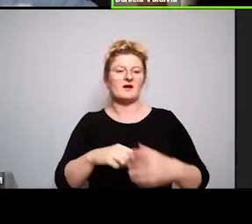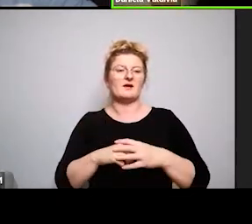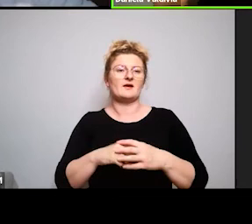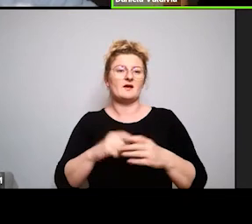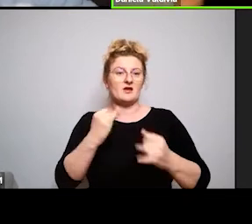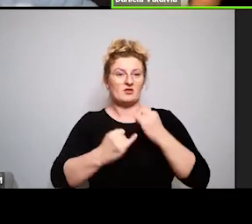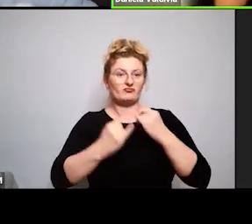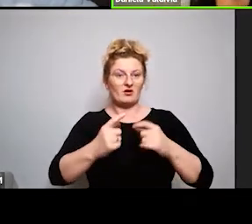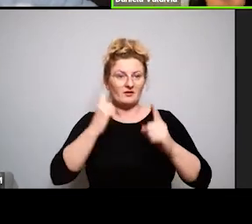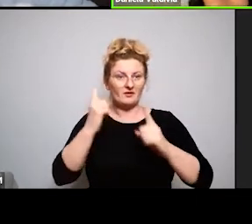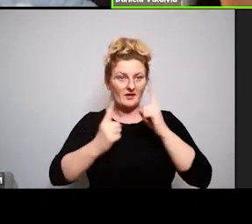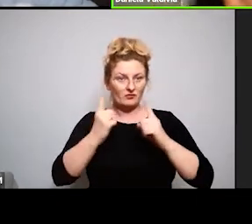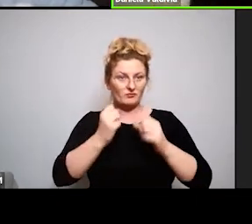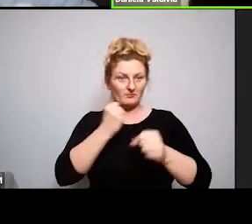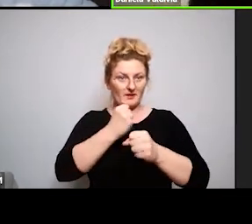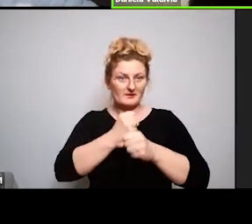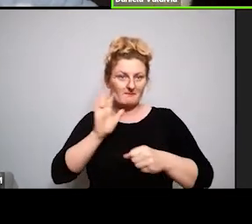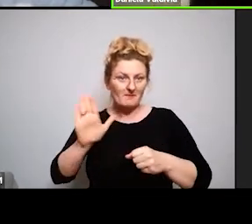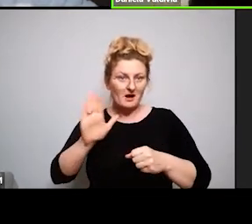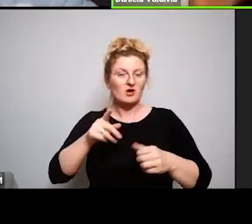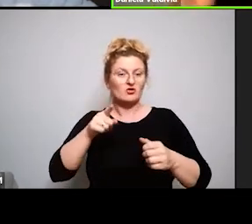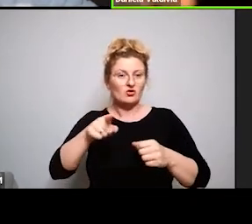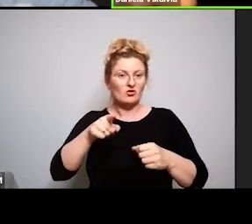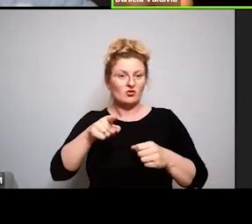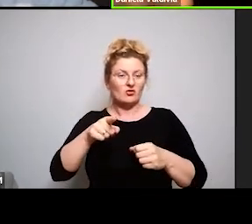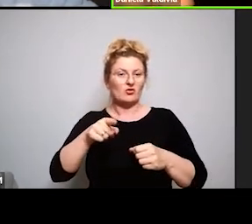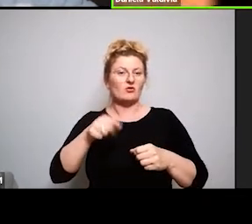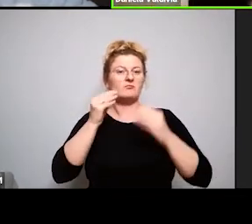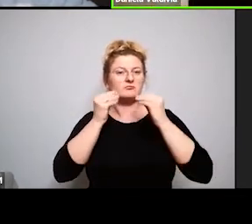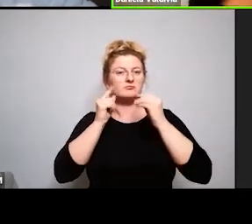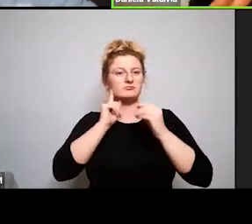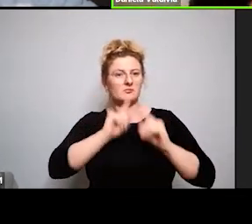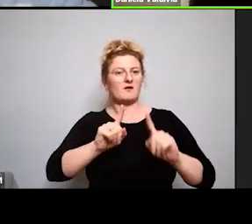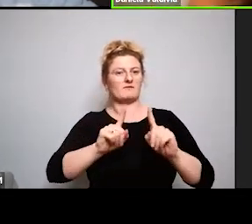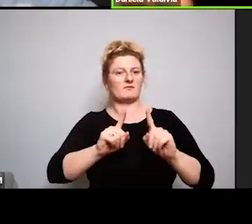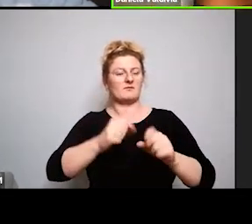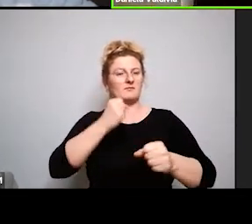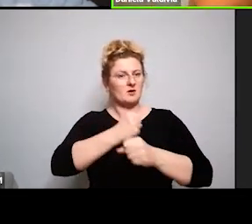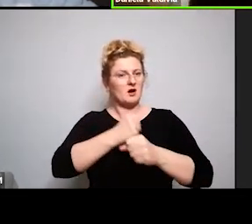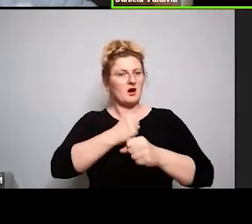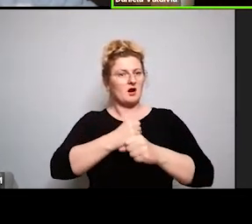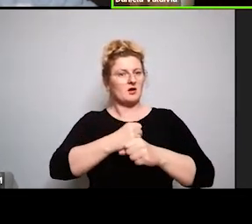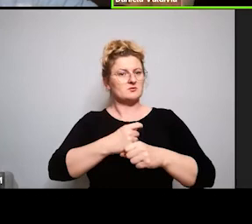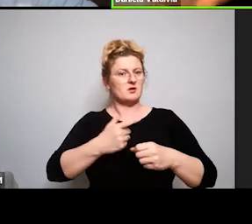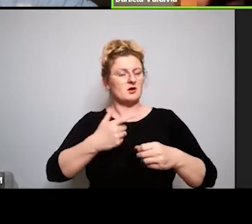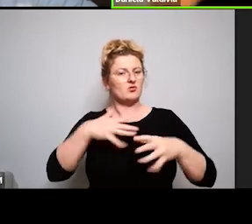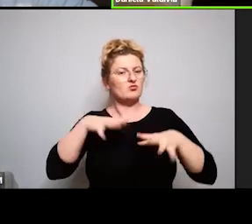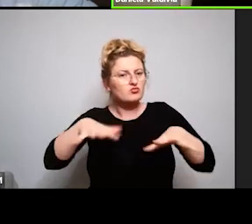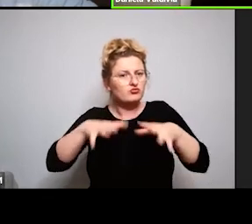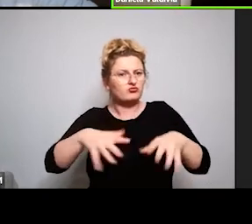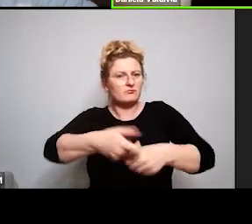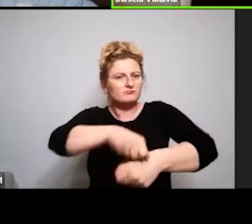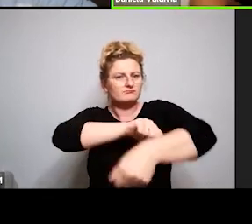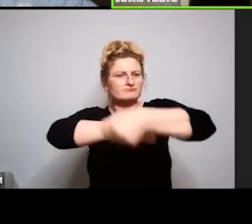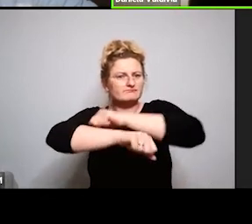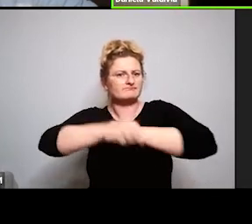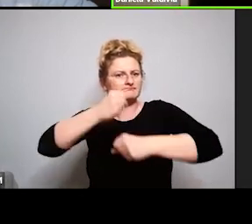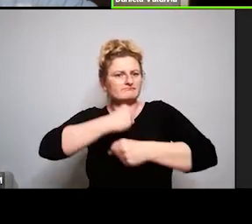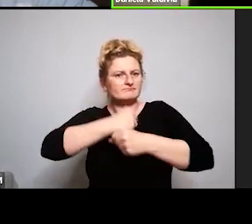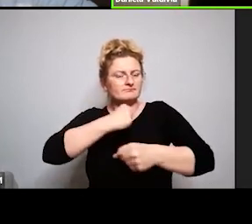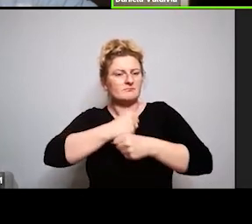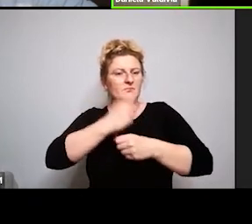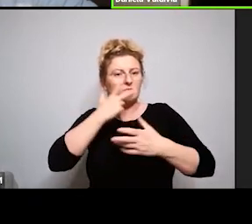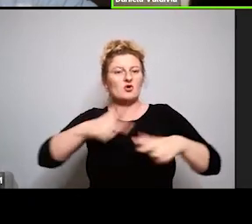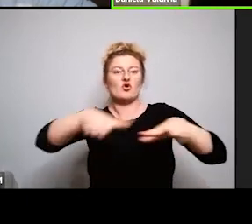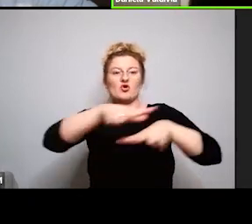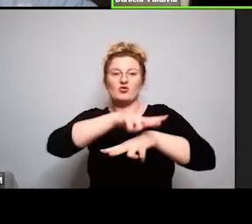you have to teach the whole morning or the whole afternoon, and then you have like part-time free, and that's why maybe more women pick